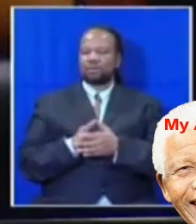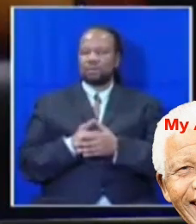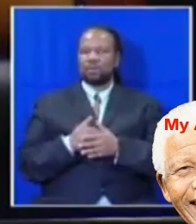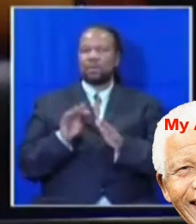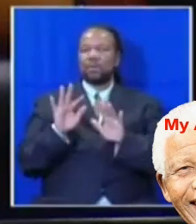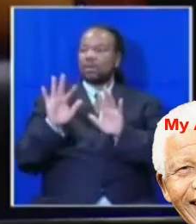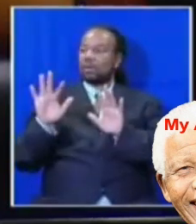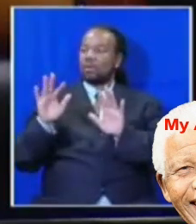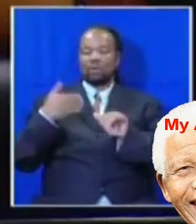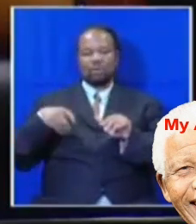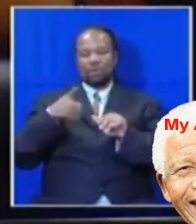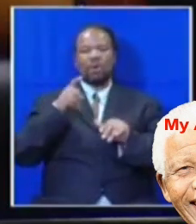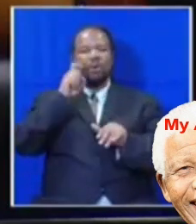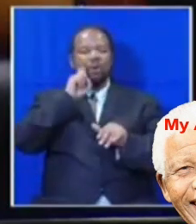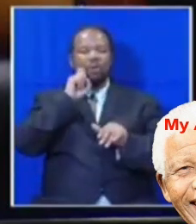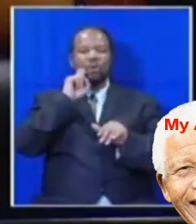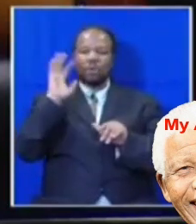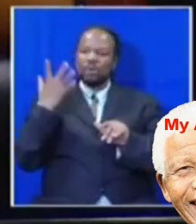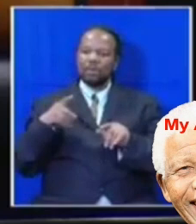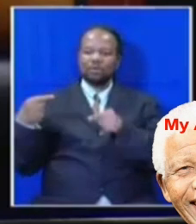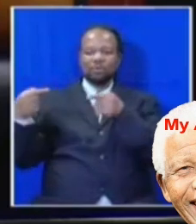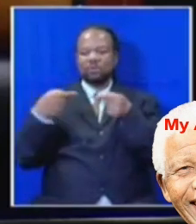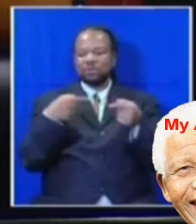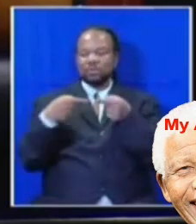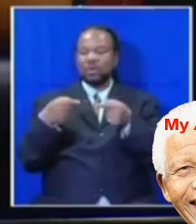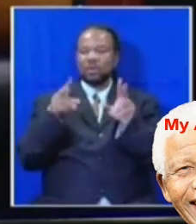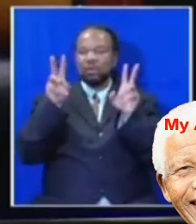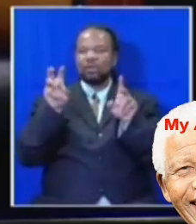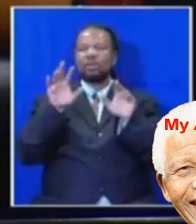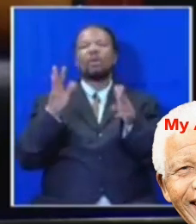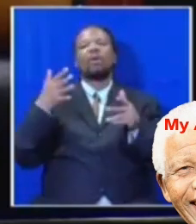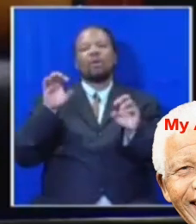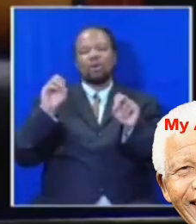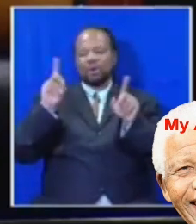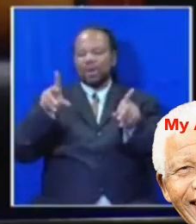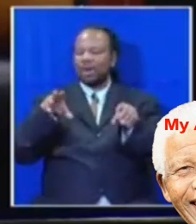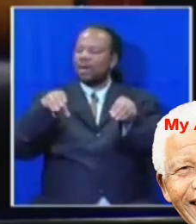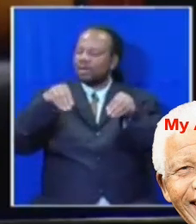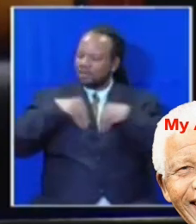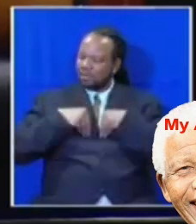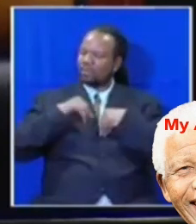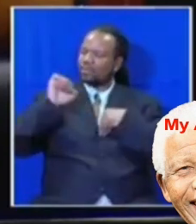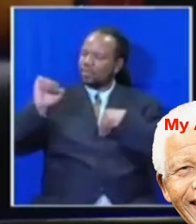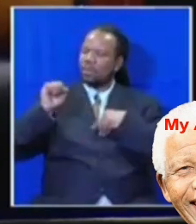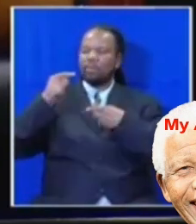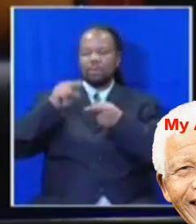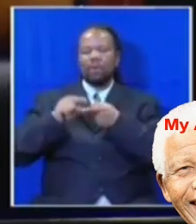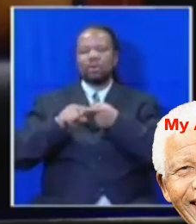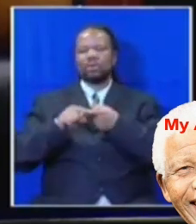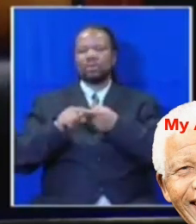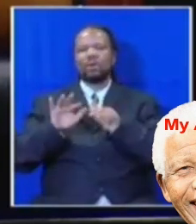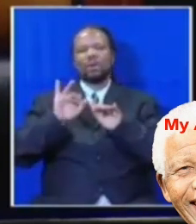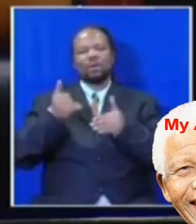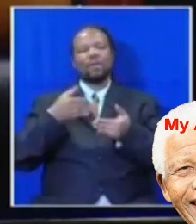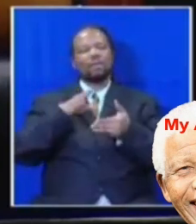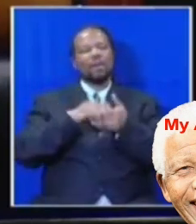them debate all these issues. Honourable If that is the Mthembu, you have attitude, made your point. but it must not be irrelevant. You It's a have made simple your point. Will you take